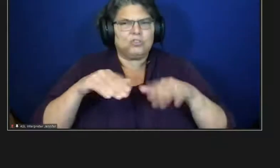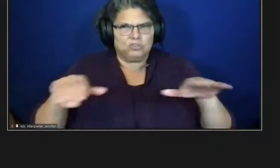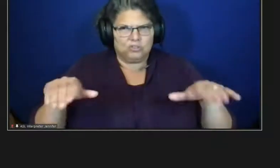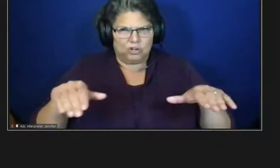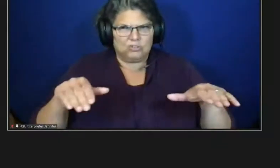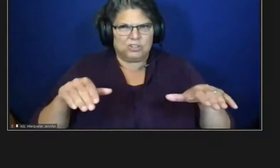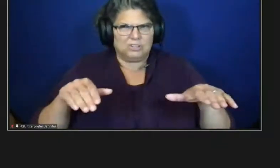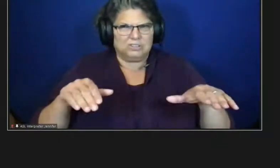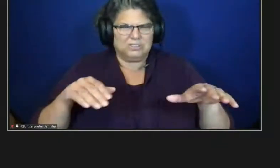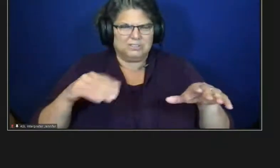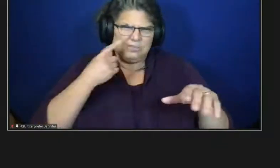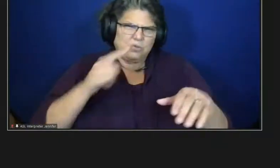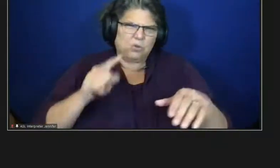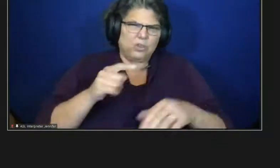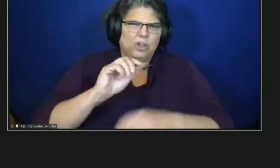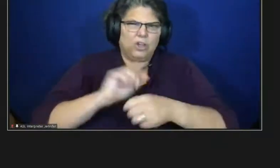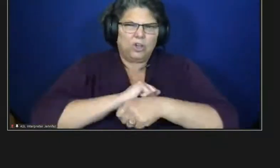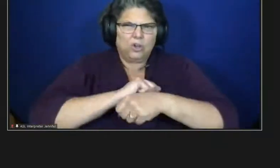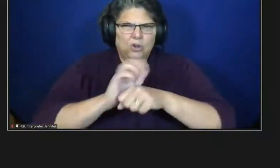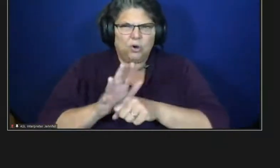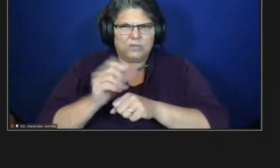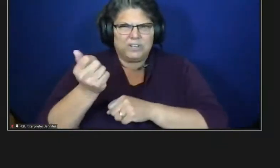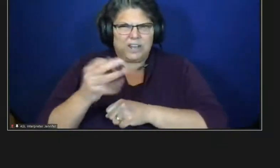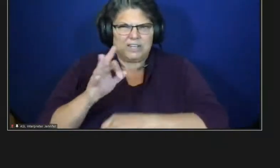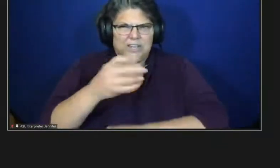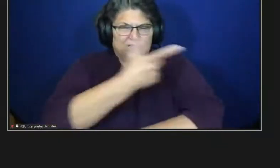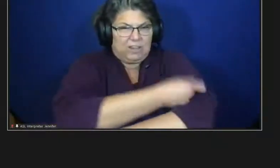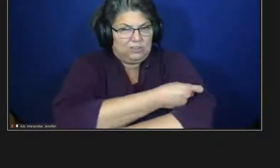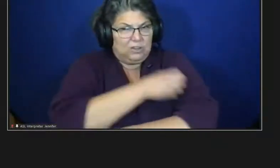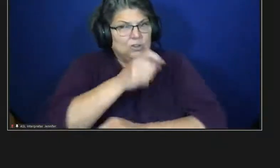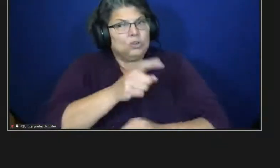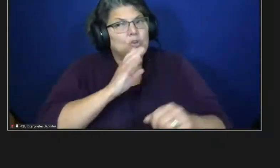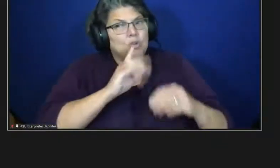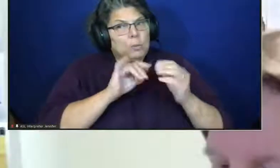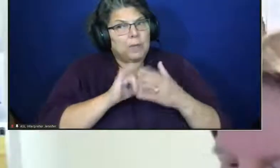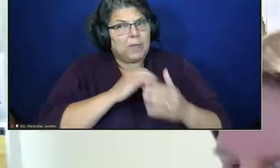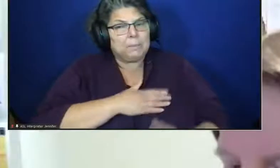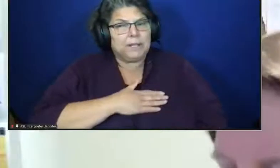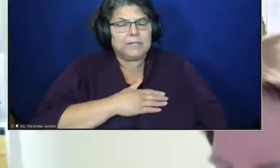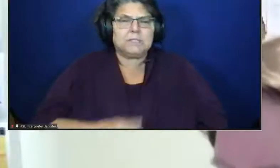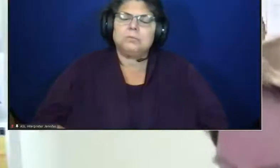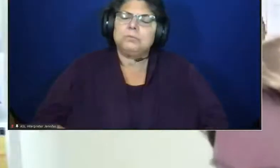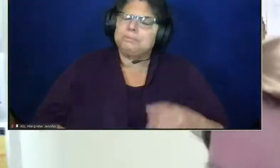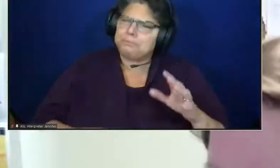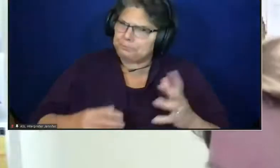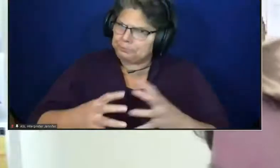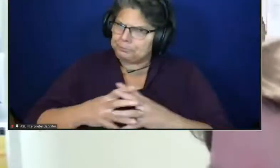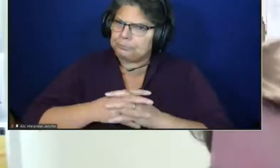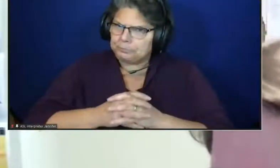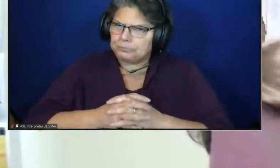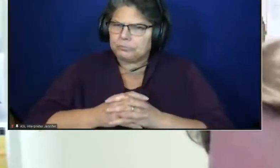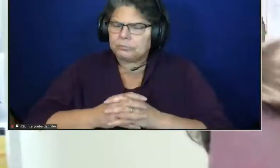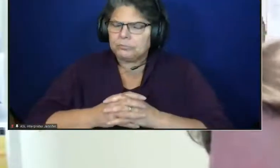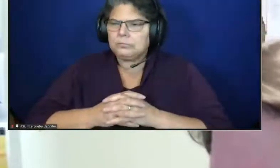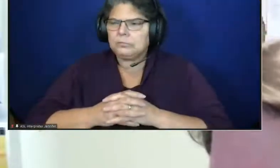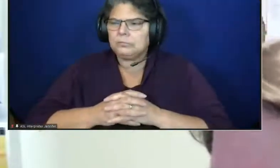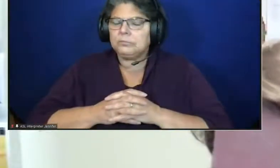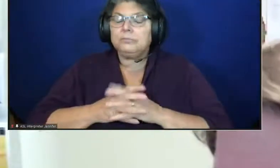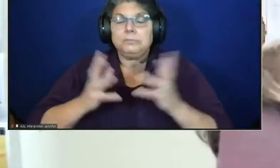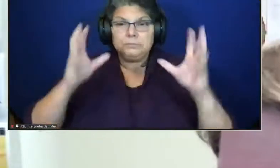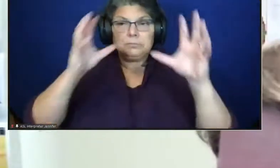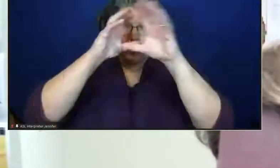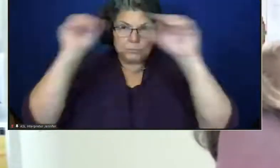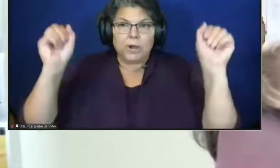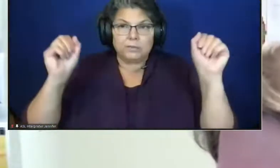COVID-19 vaccinations. Can you speak to this? Well, first of all, although the president has